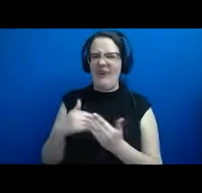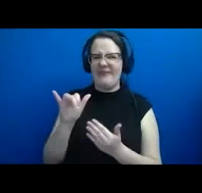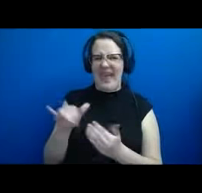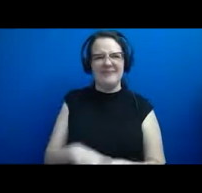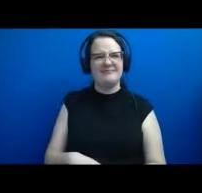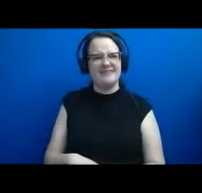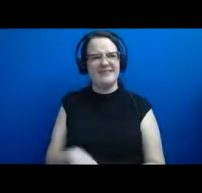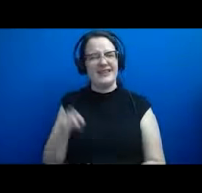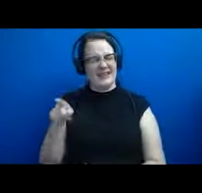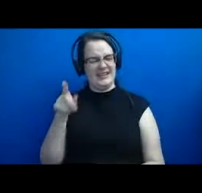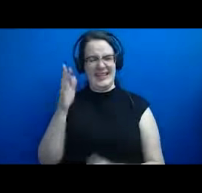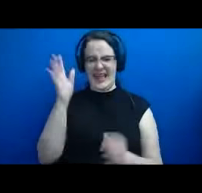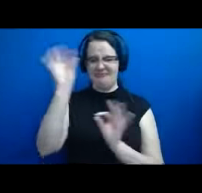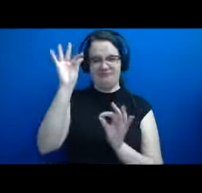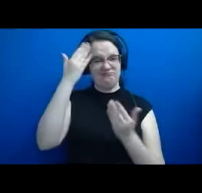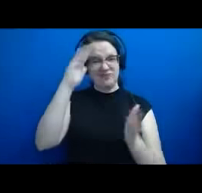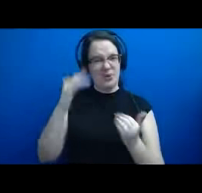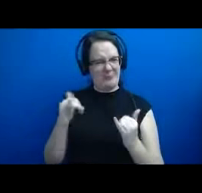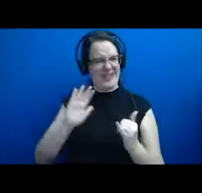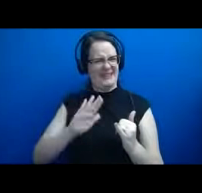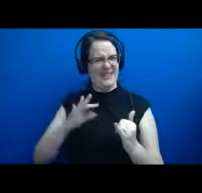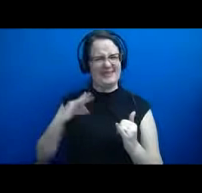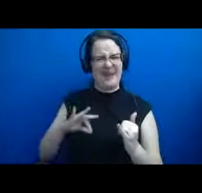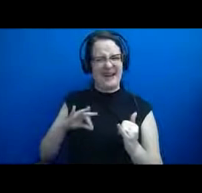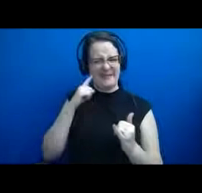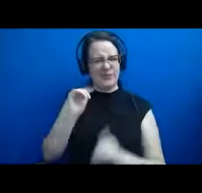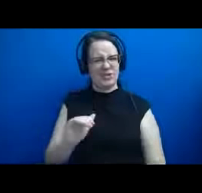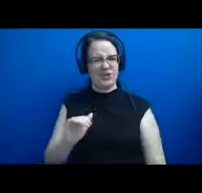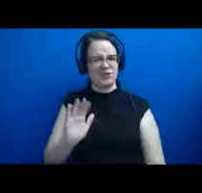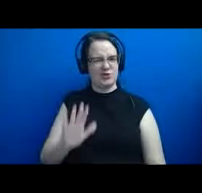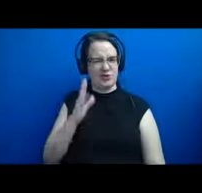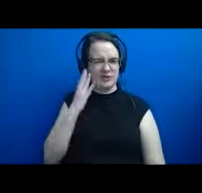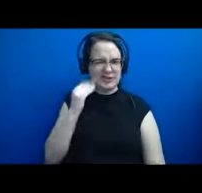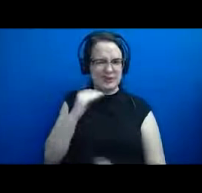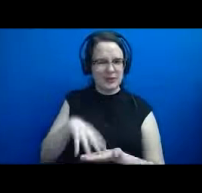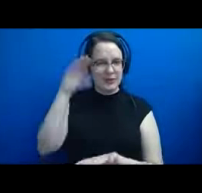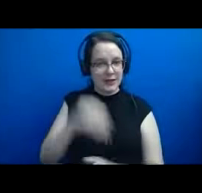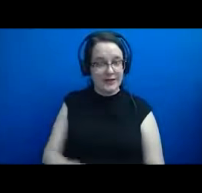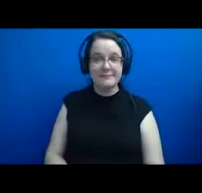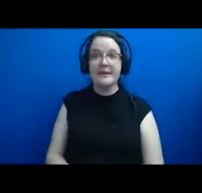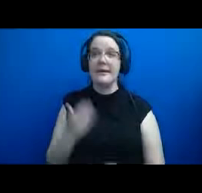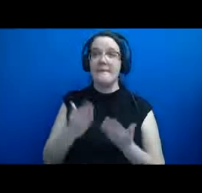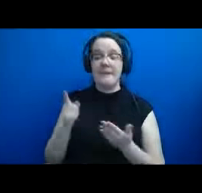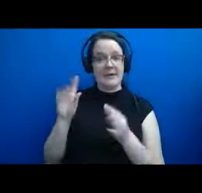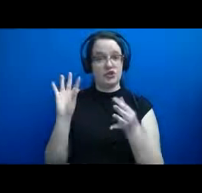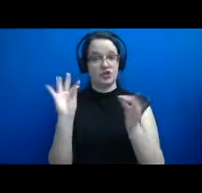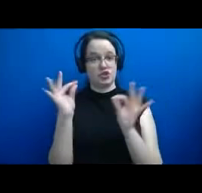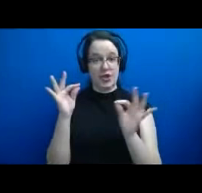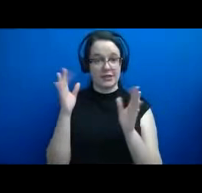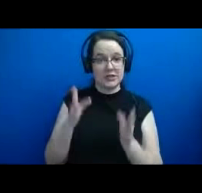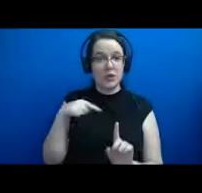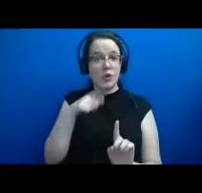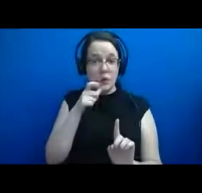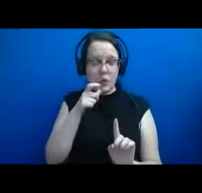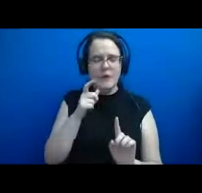the benefits that play can bring to a child's learning experience. They could be people, they could be organizations,